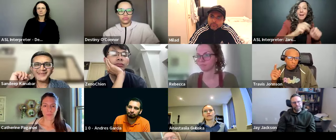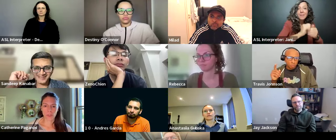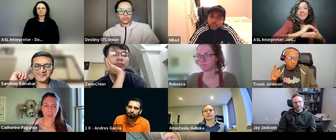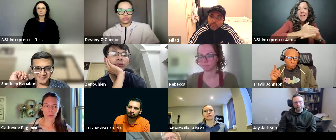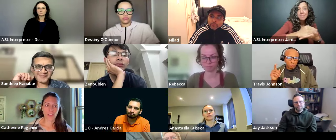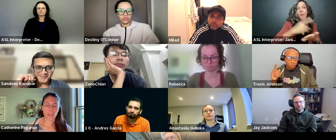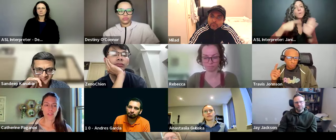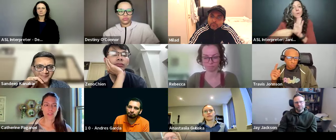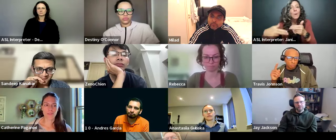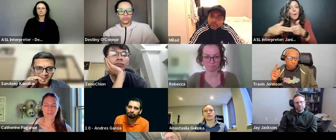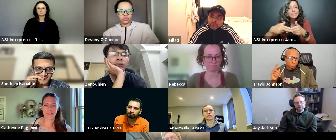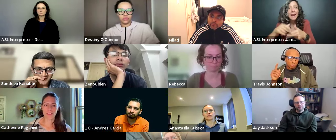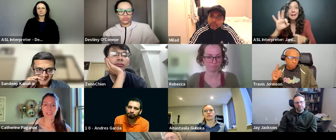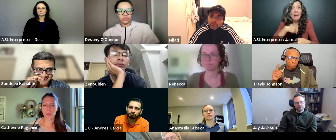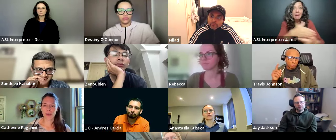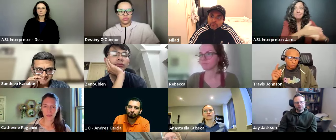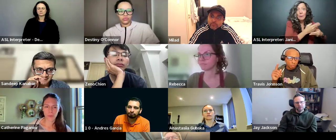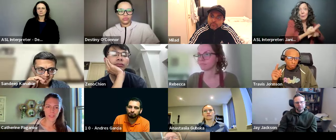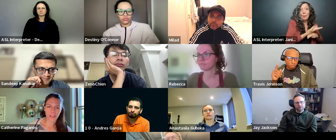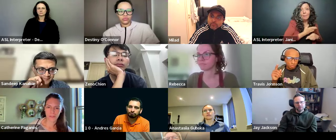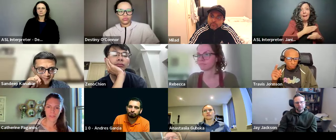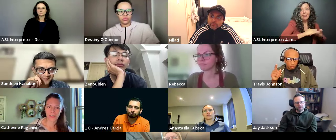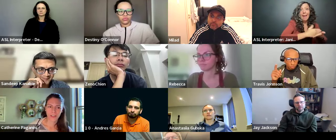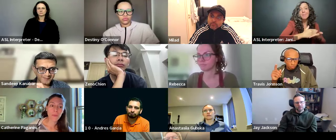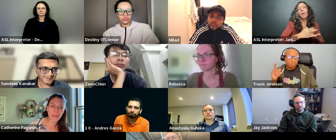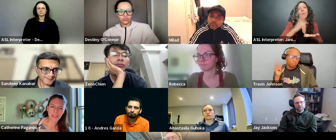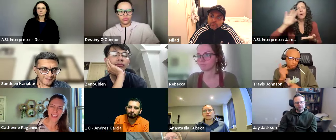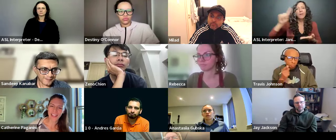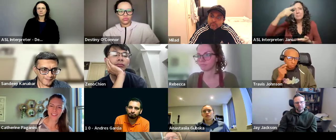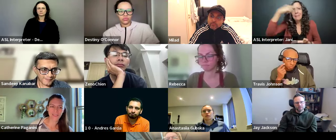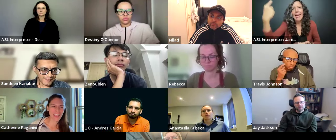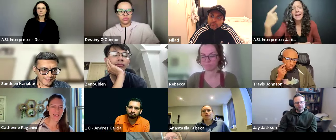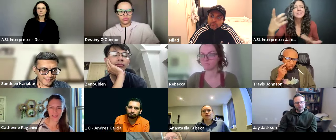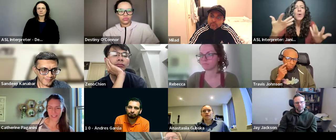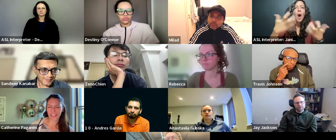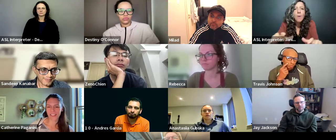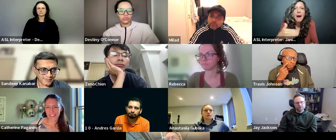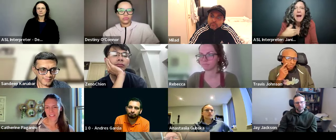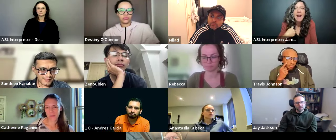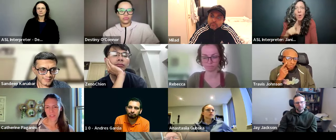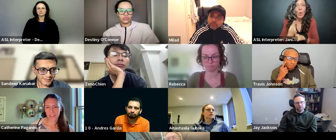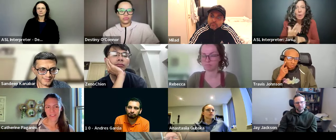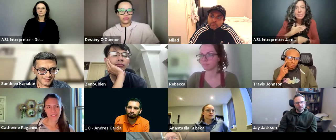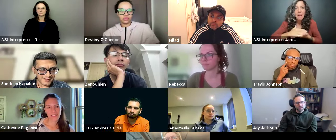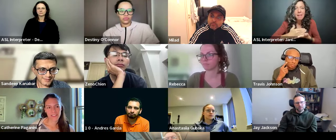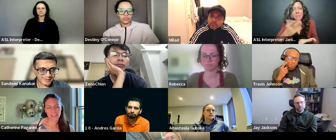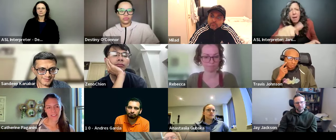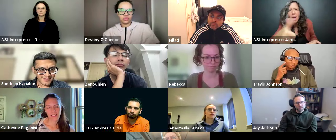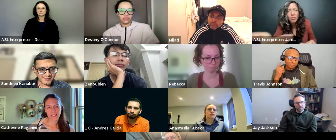slide. So it just doesn't depend 100% on me having my laptop there. It would be good.